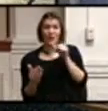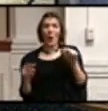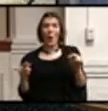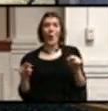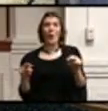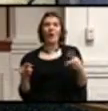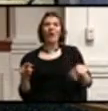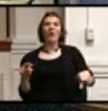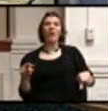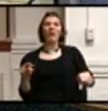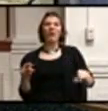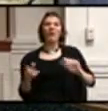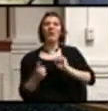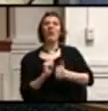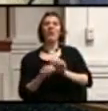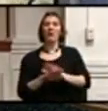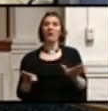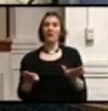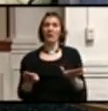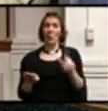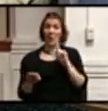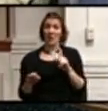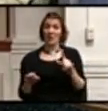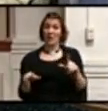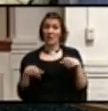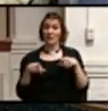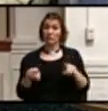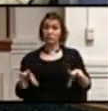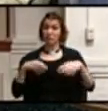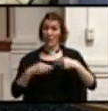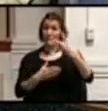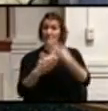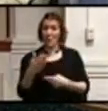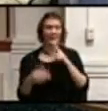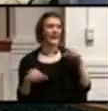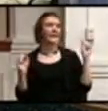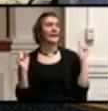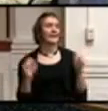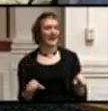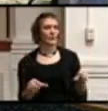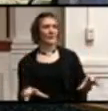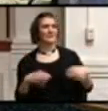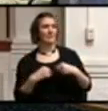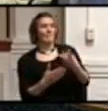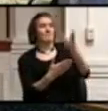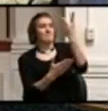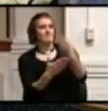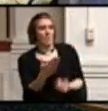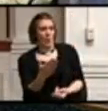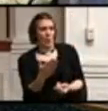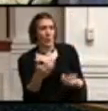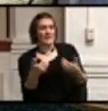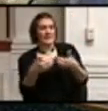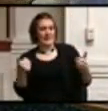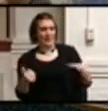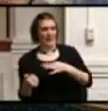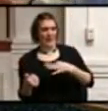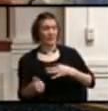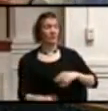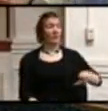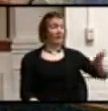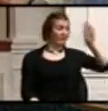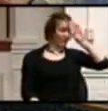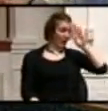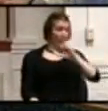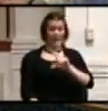being in competition with each other. And they were perfectly supportive of an application for the fire department